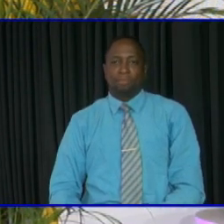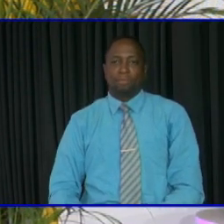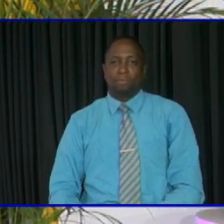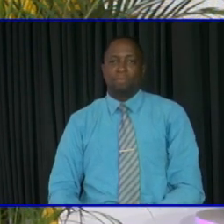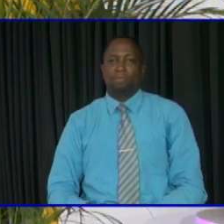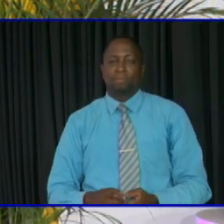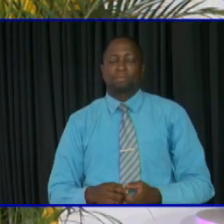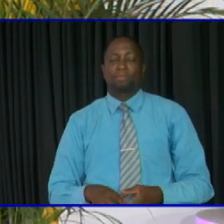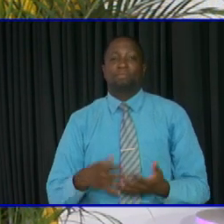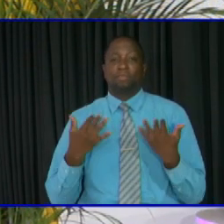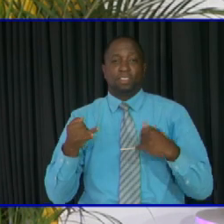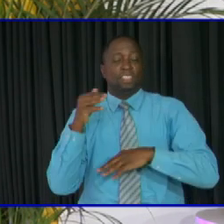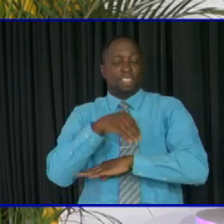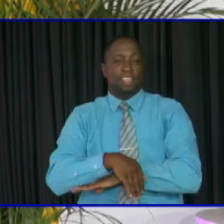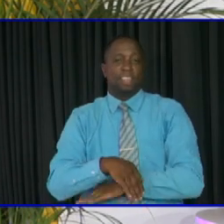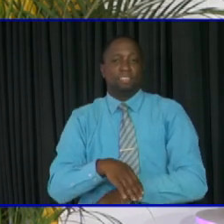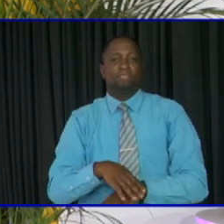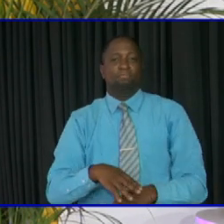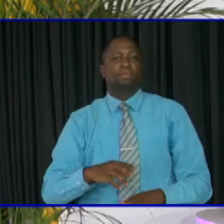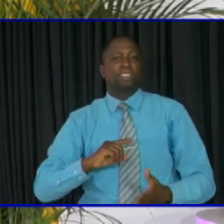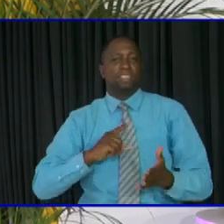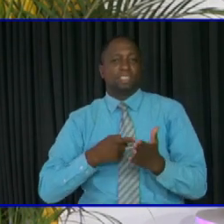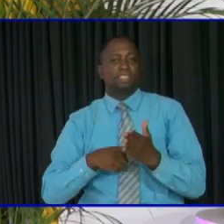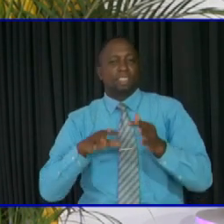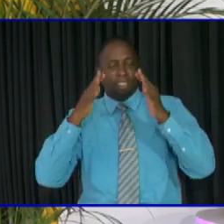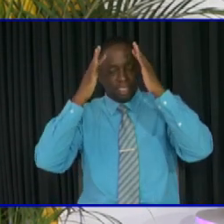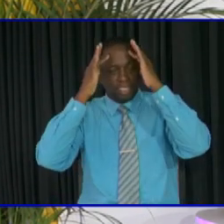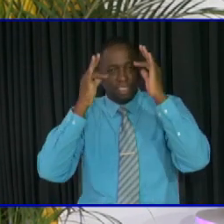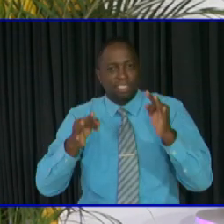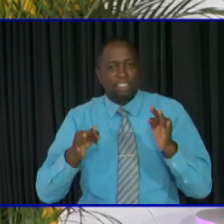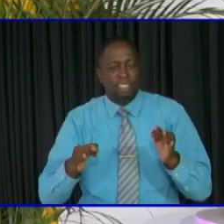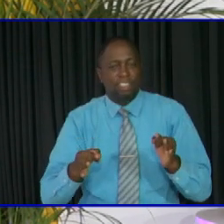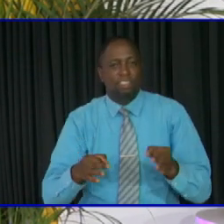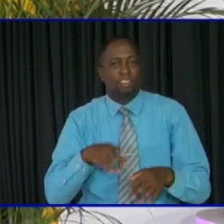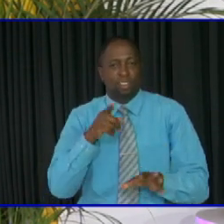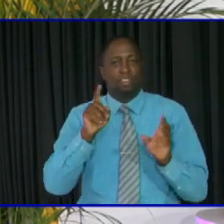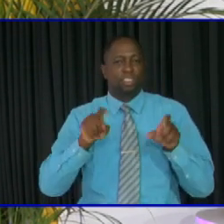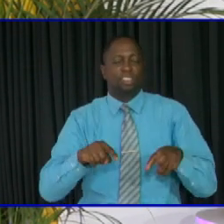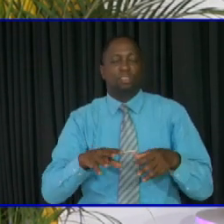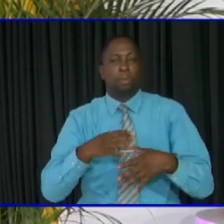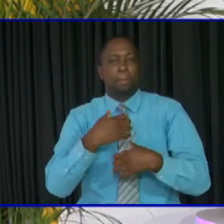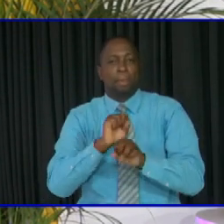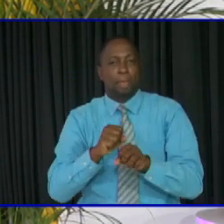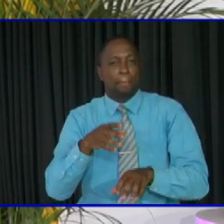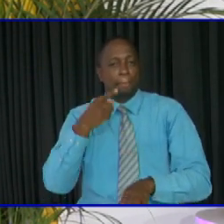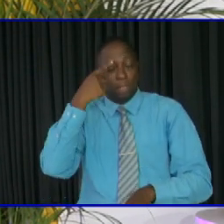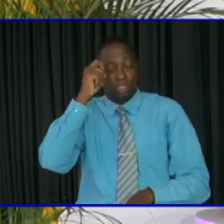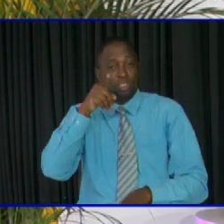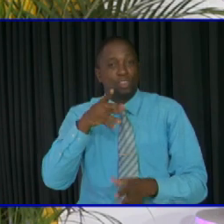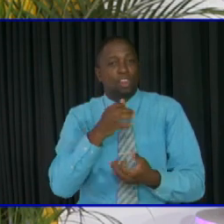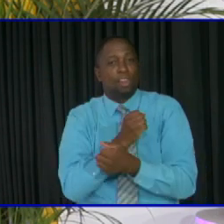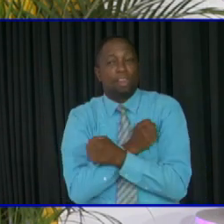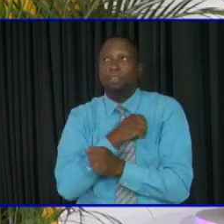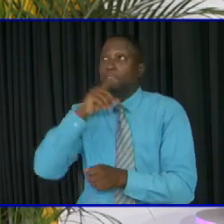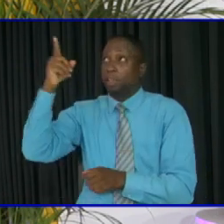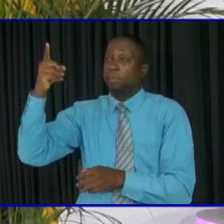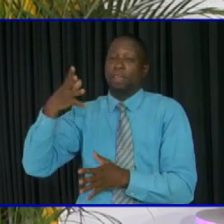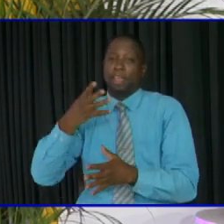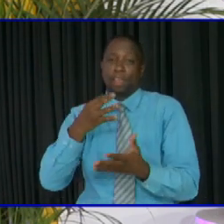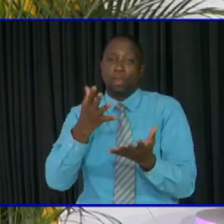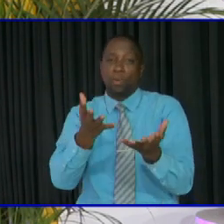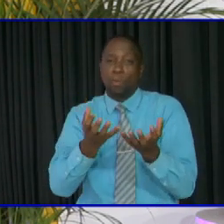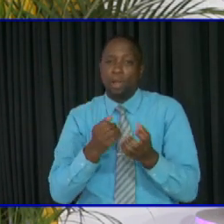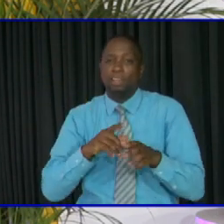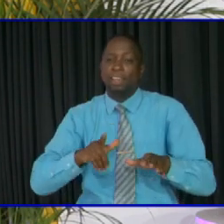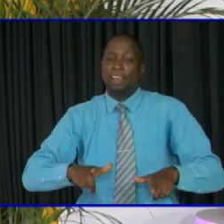Tonight, my friends, this is a decision that is made because you love the Lord and you want to live with Him forever. It's a decision that